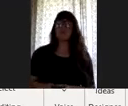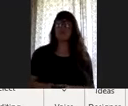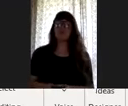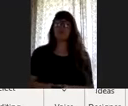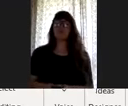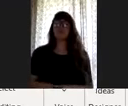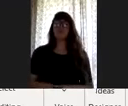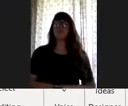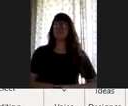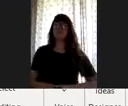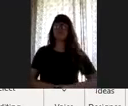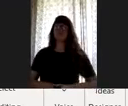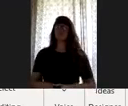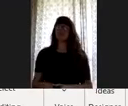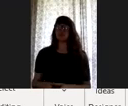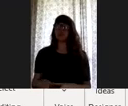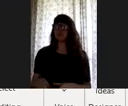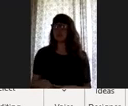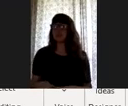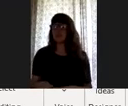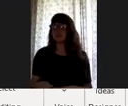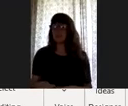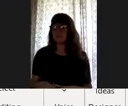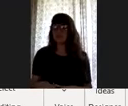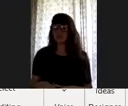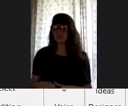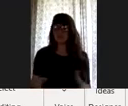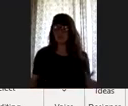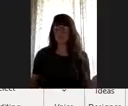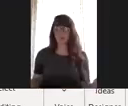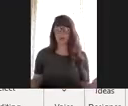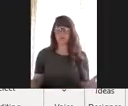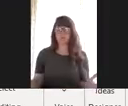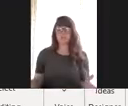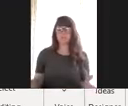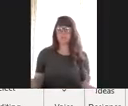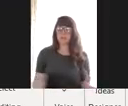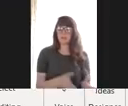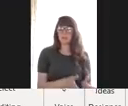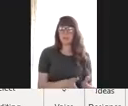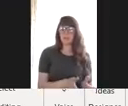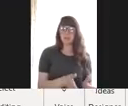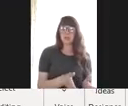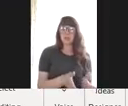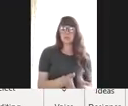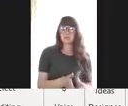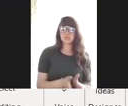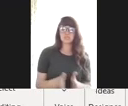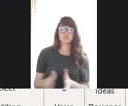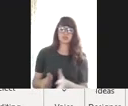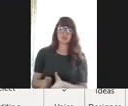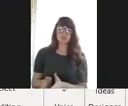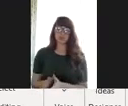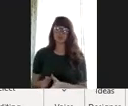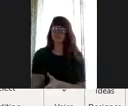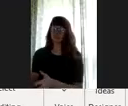but one of the things that he had just started doing with them recently was this chart and just being able to break apart your position,